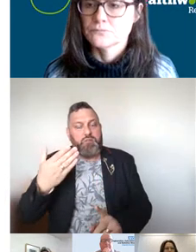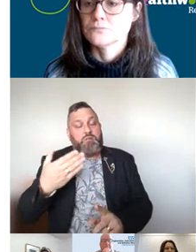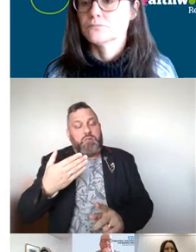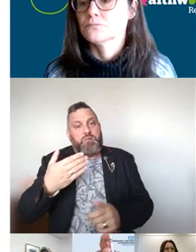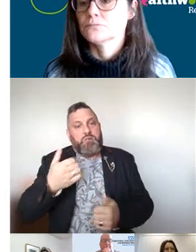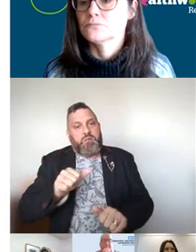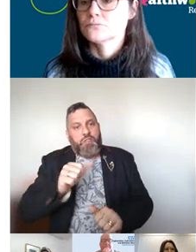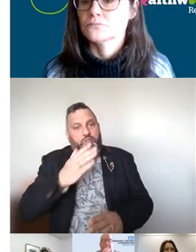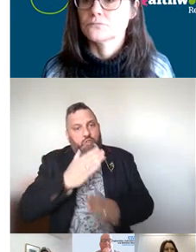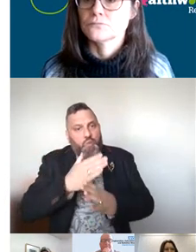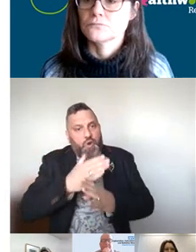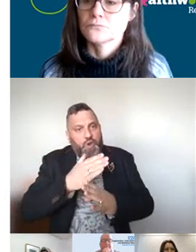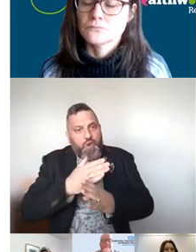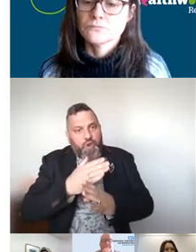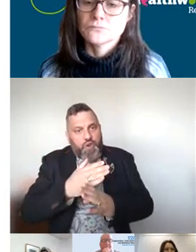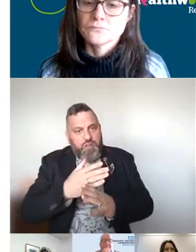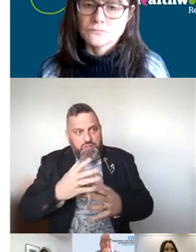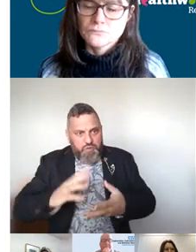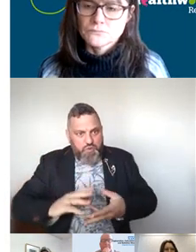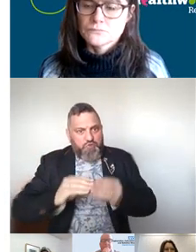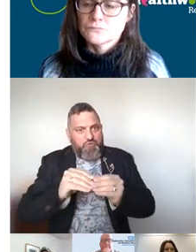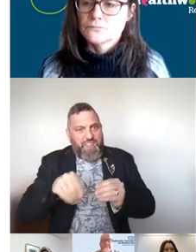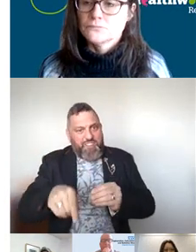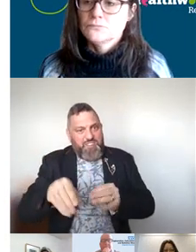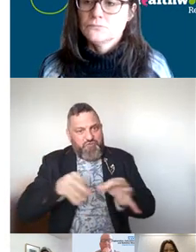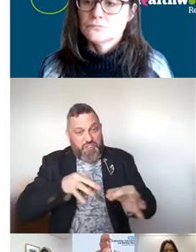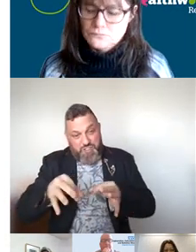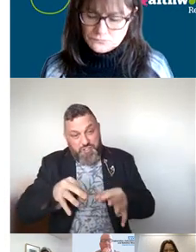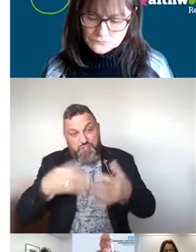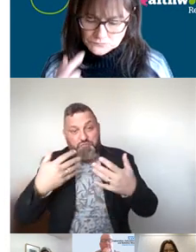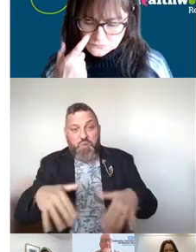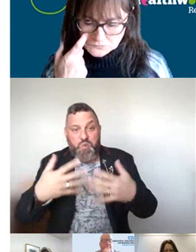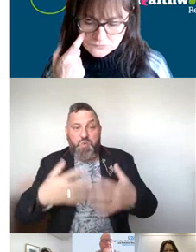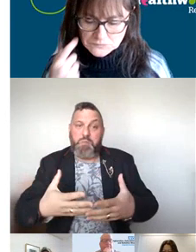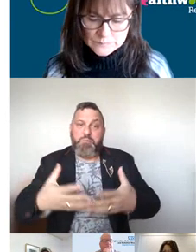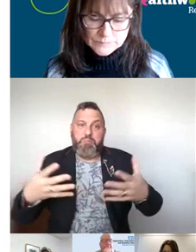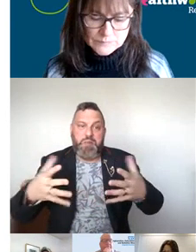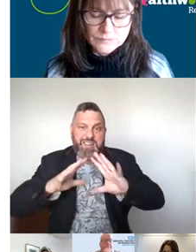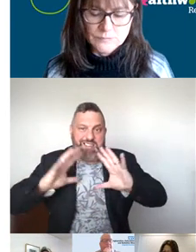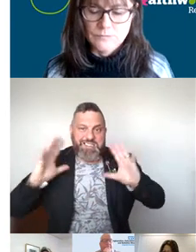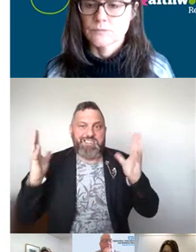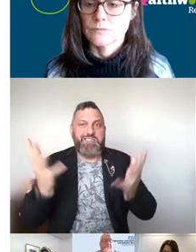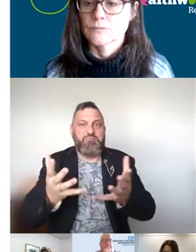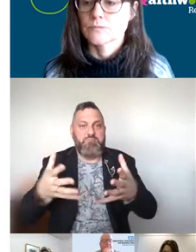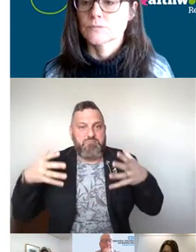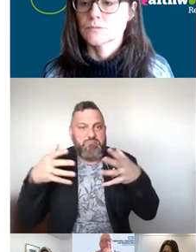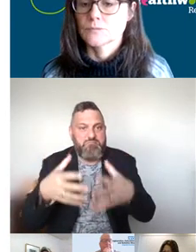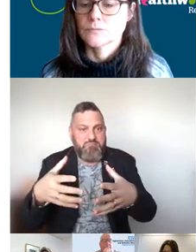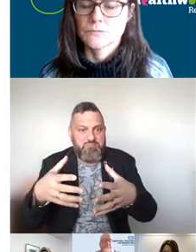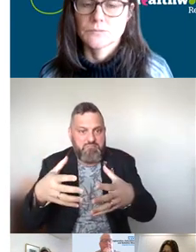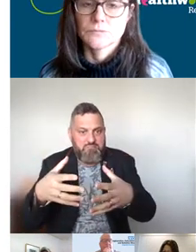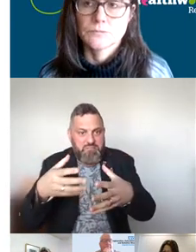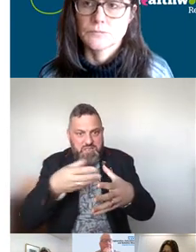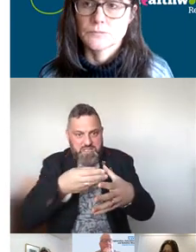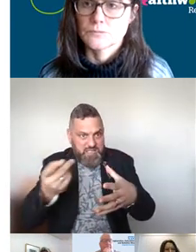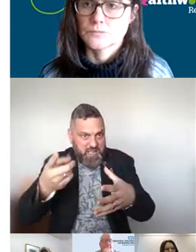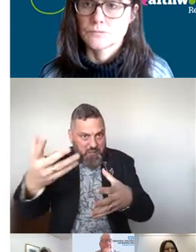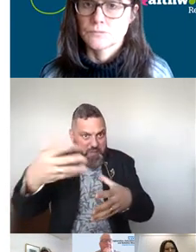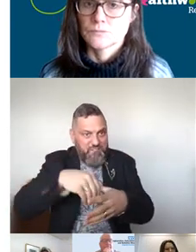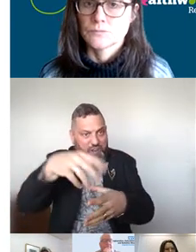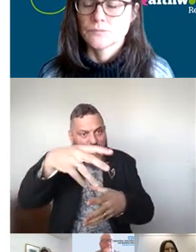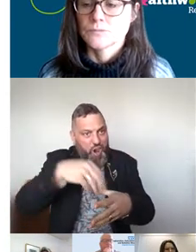done and pulling this strategy together has been a huge team effort. And there are some people that have been involved